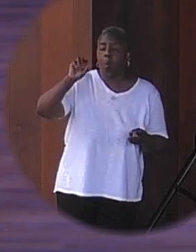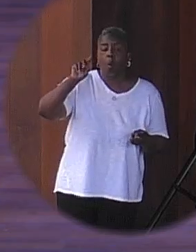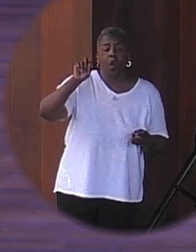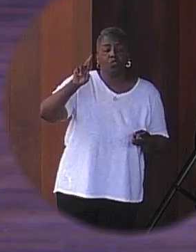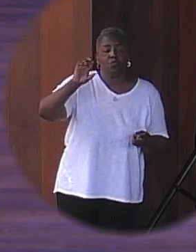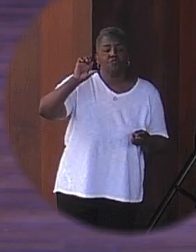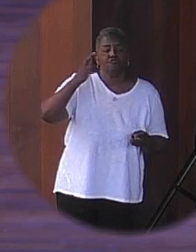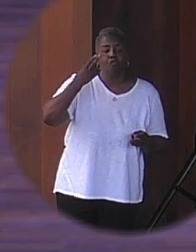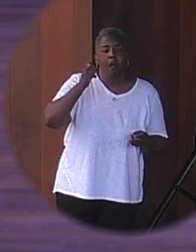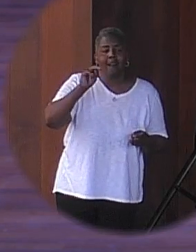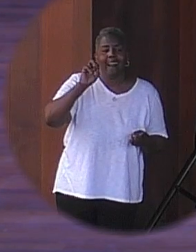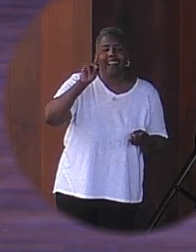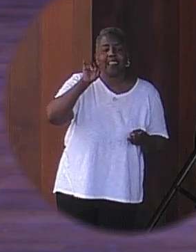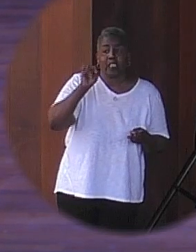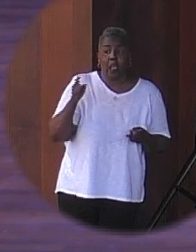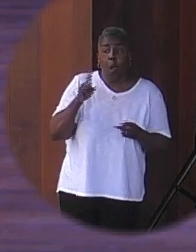you believed reporters.